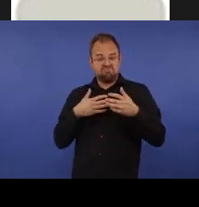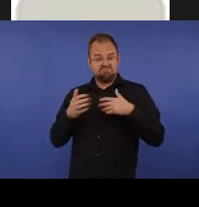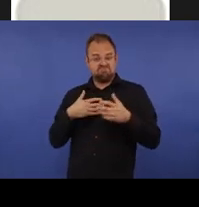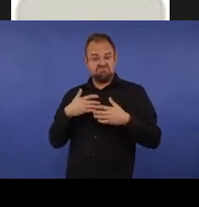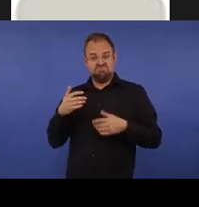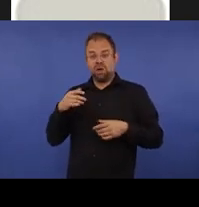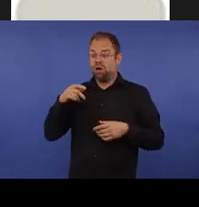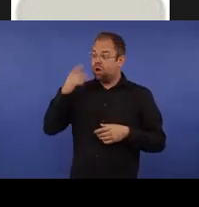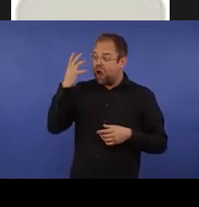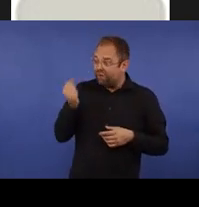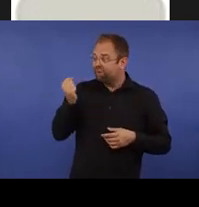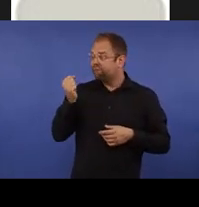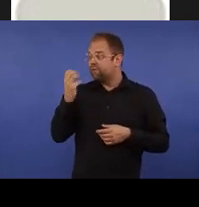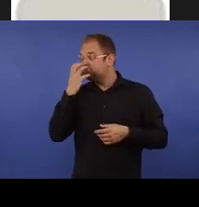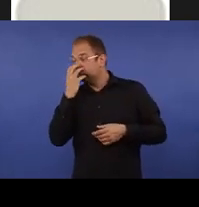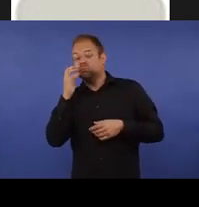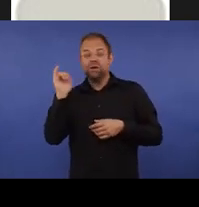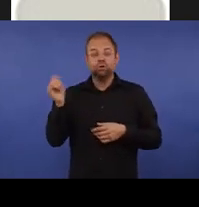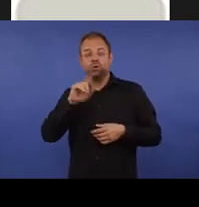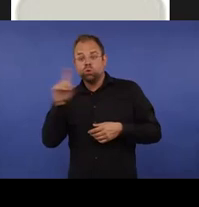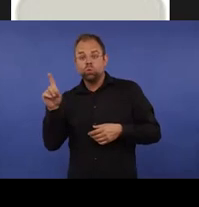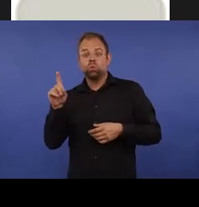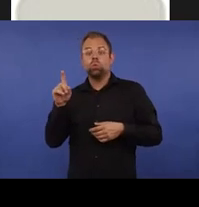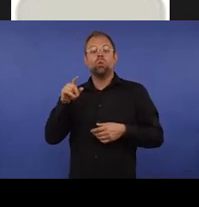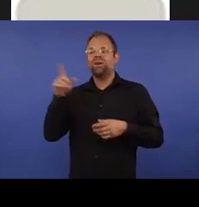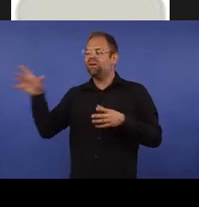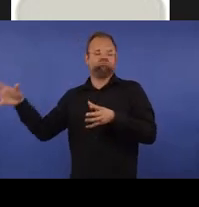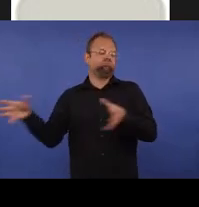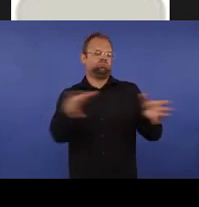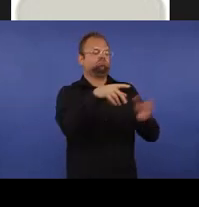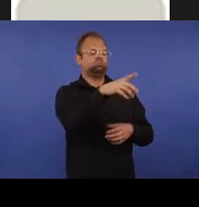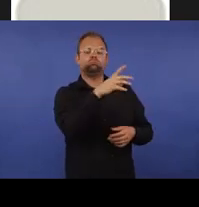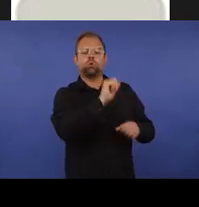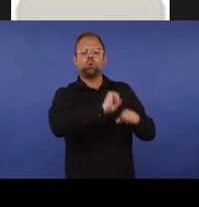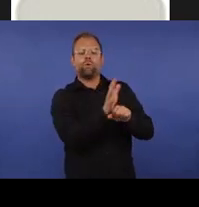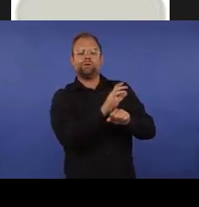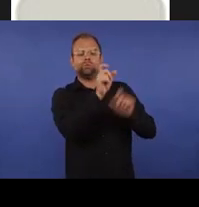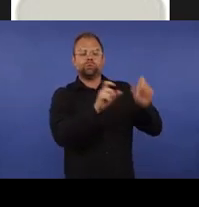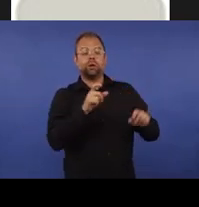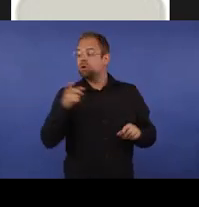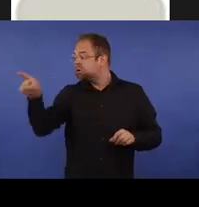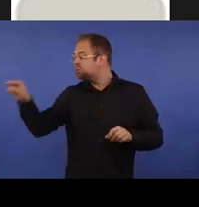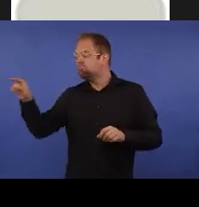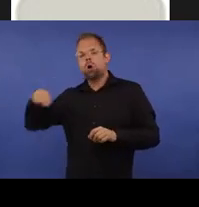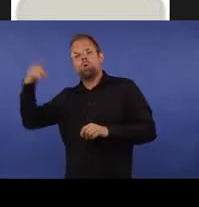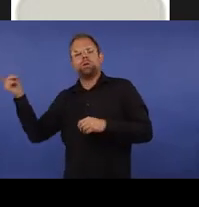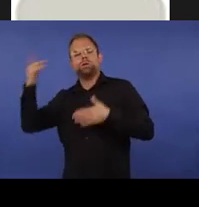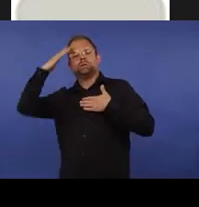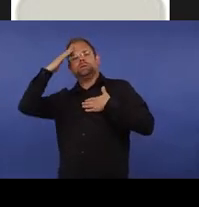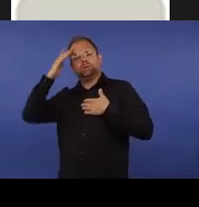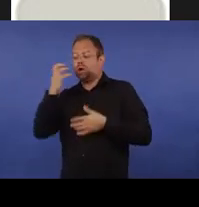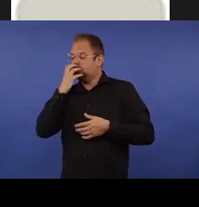that wasn't a real main focus. And that should be something that we think about in the future, not just